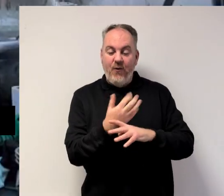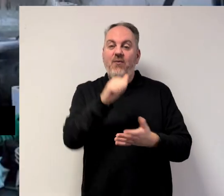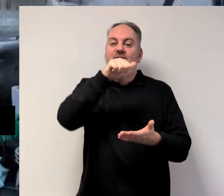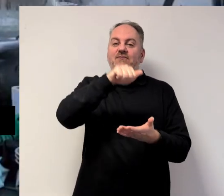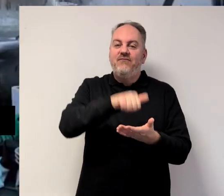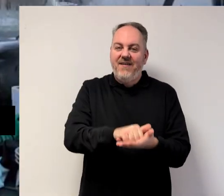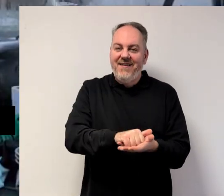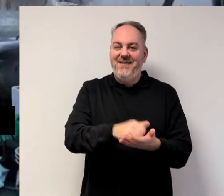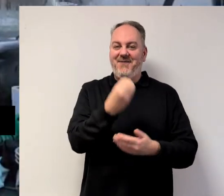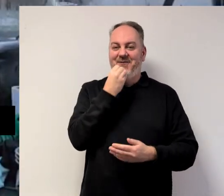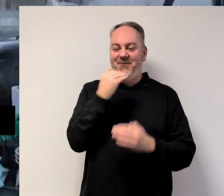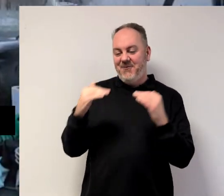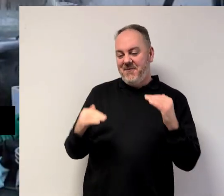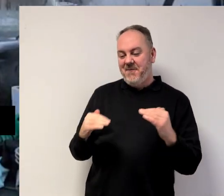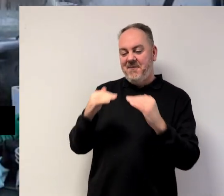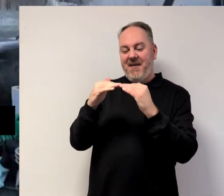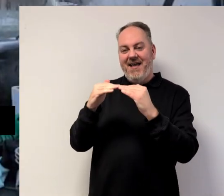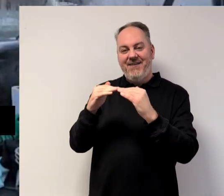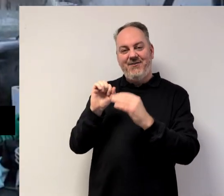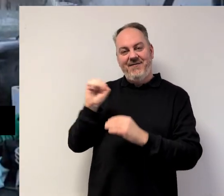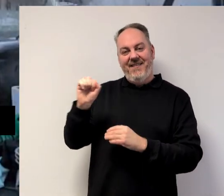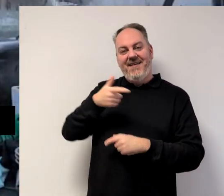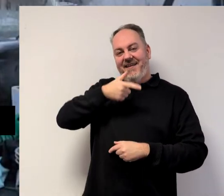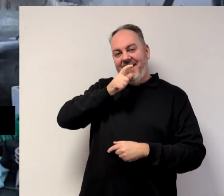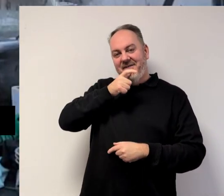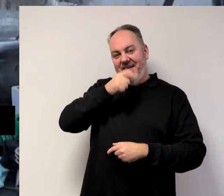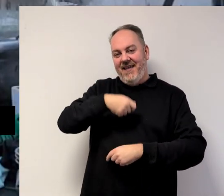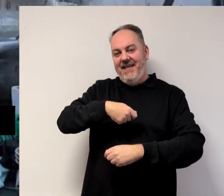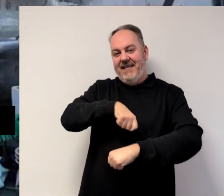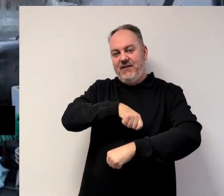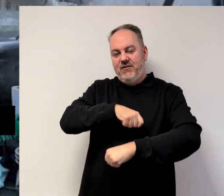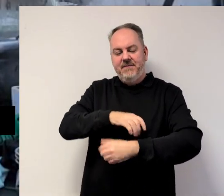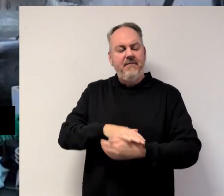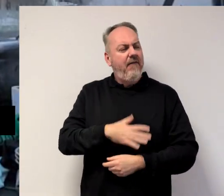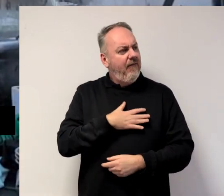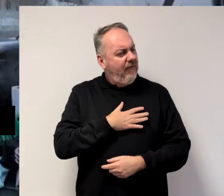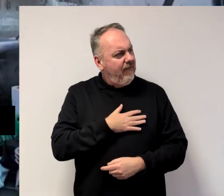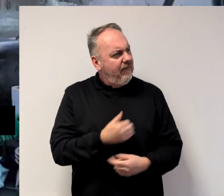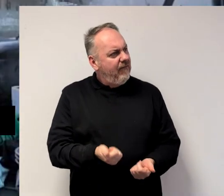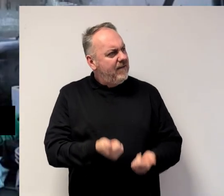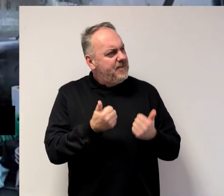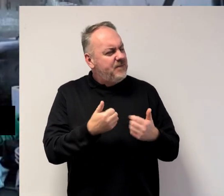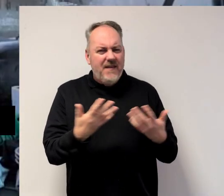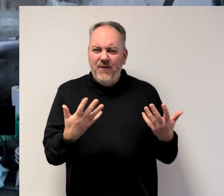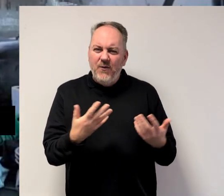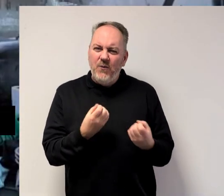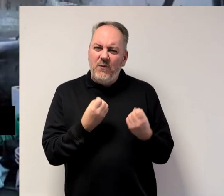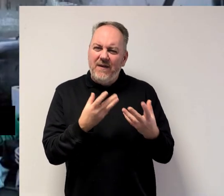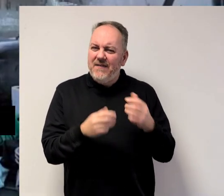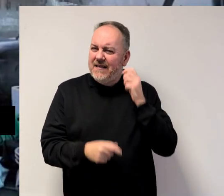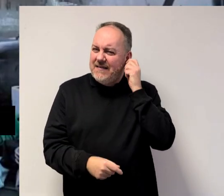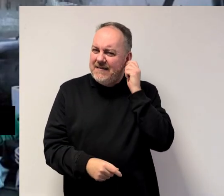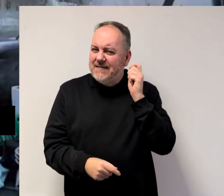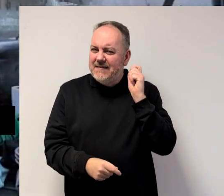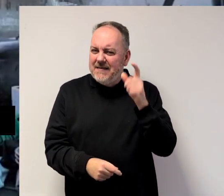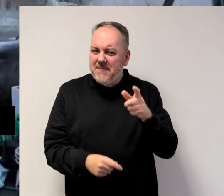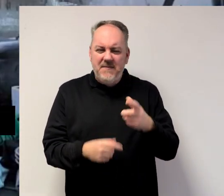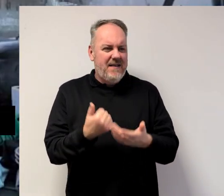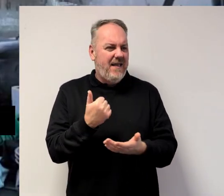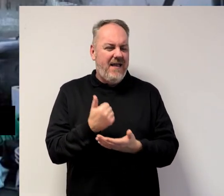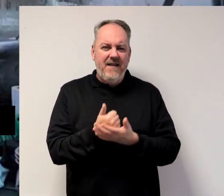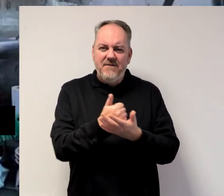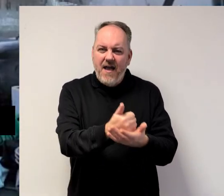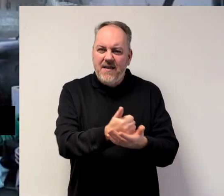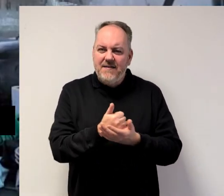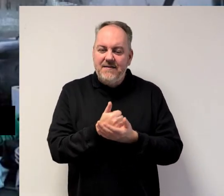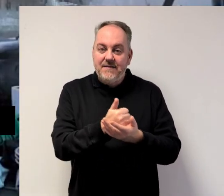Thanks, Jean. Any advice for someone setting up a kitchen garden? It needs water, it